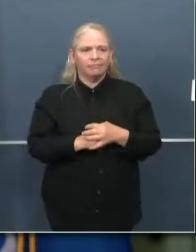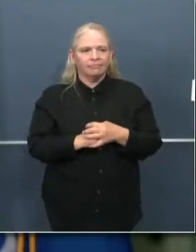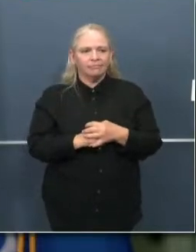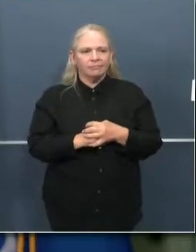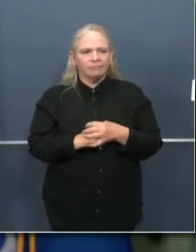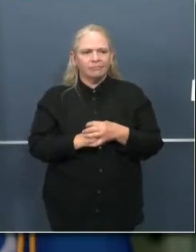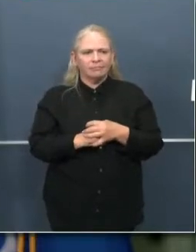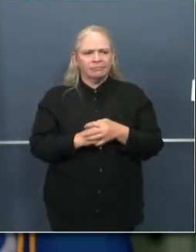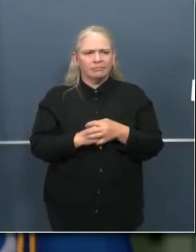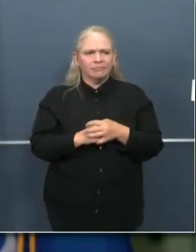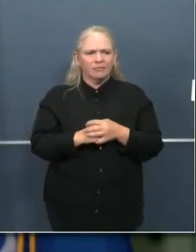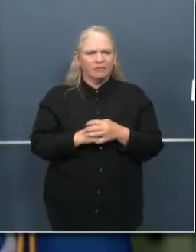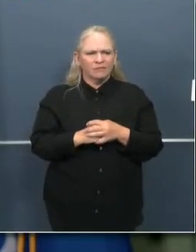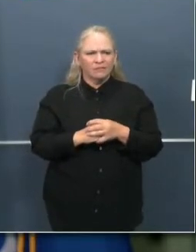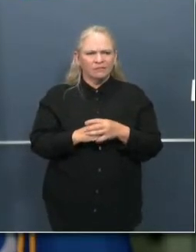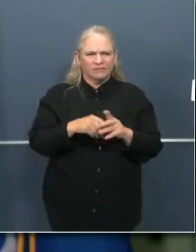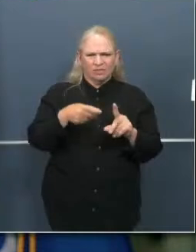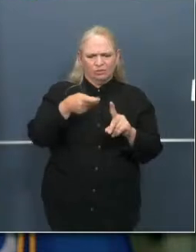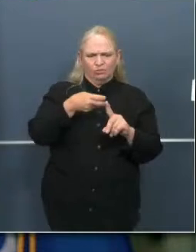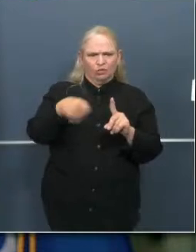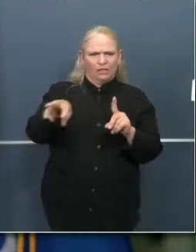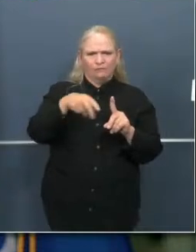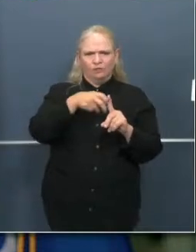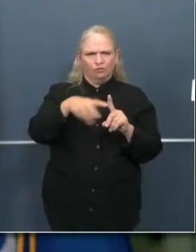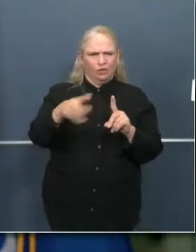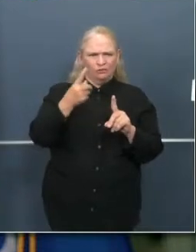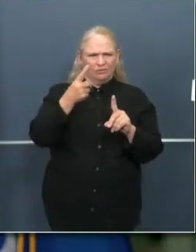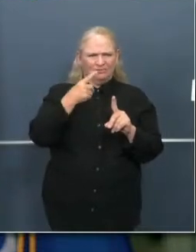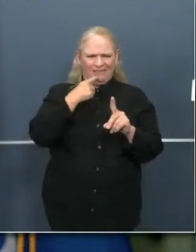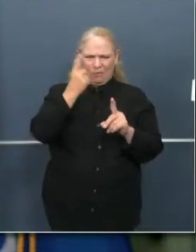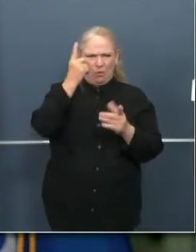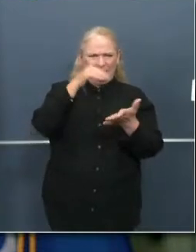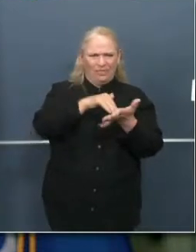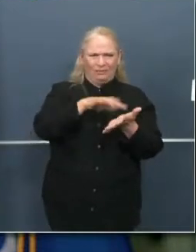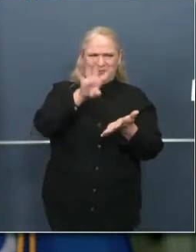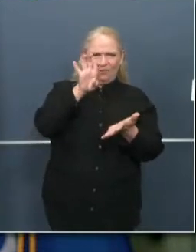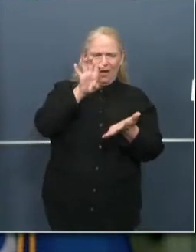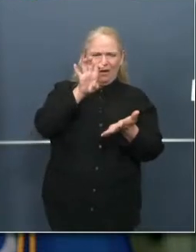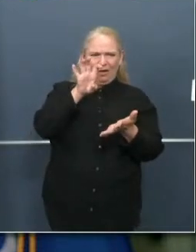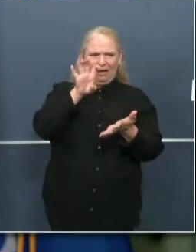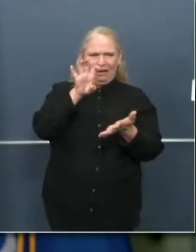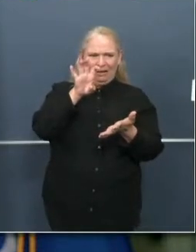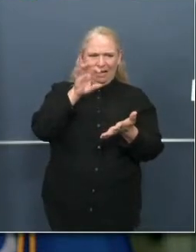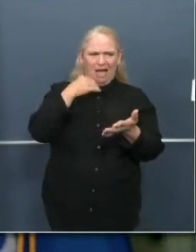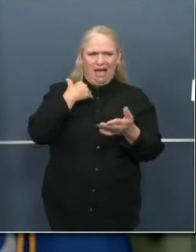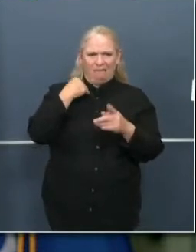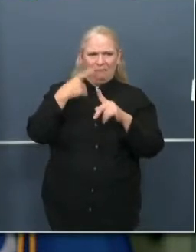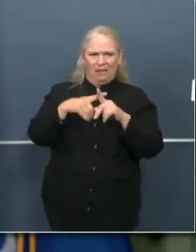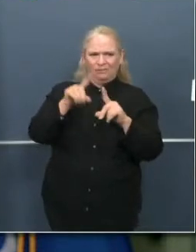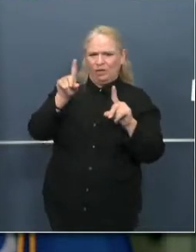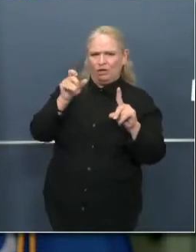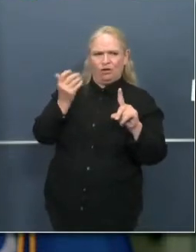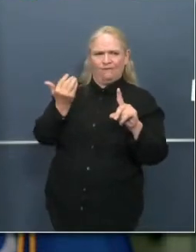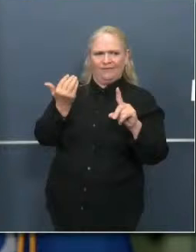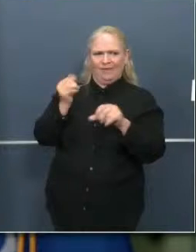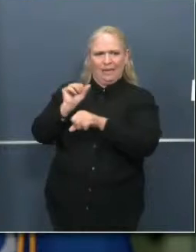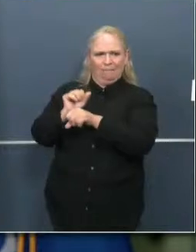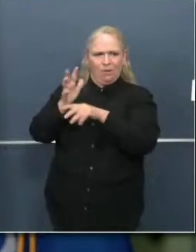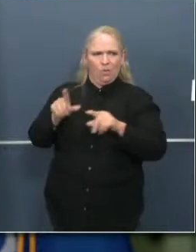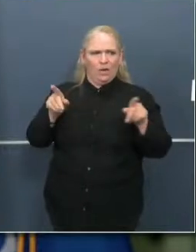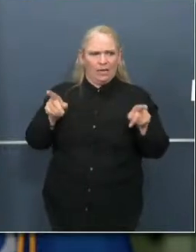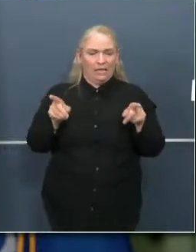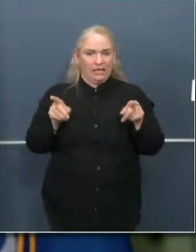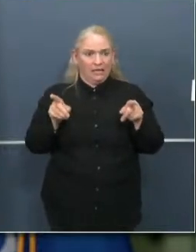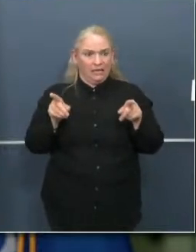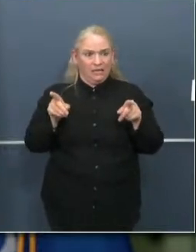employees. Staff and volunteers are relating conditions that they say are inhumane, that these prisoners are